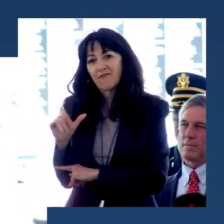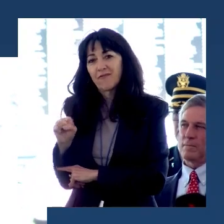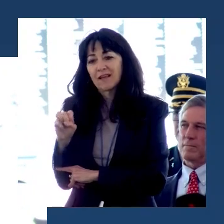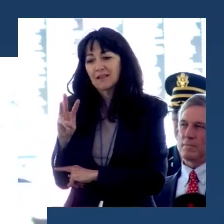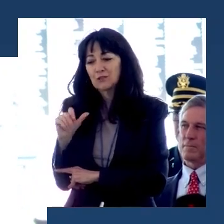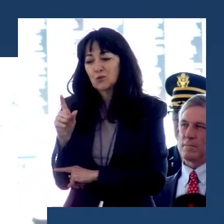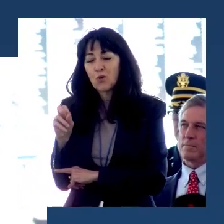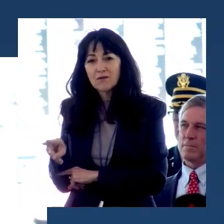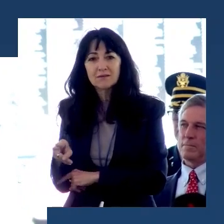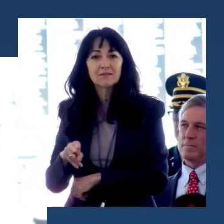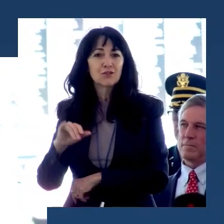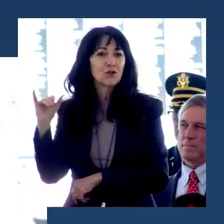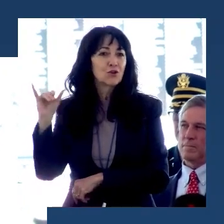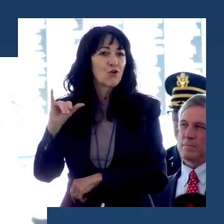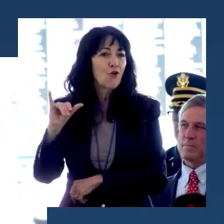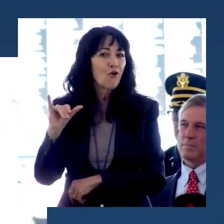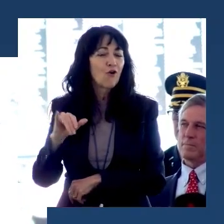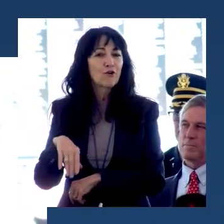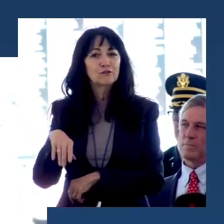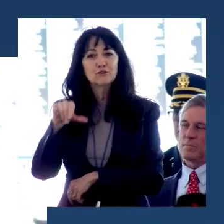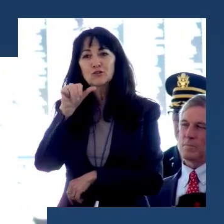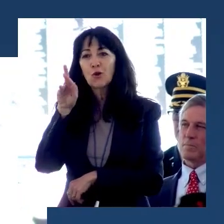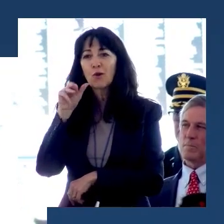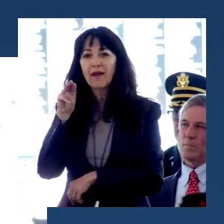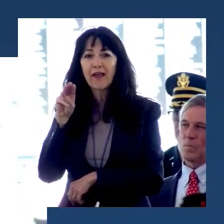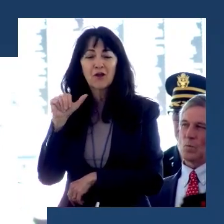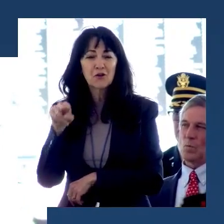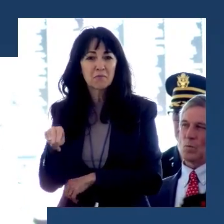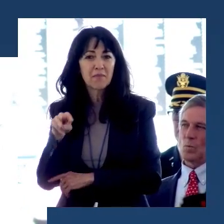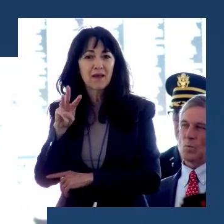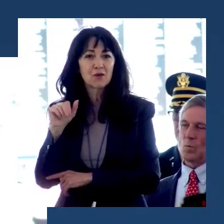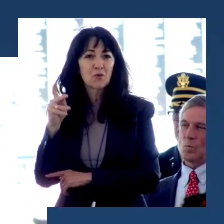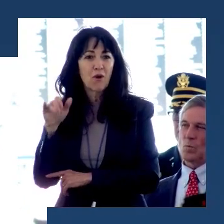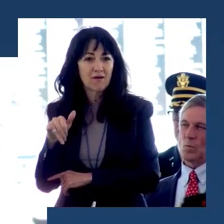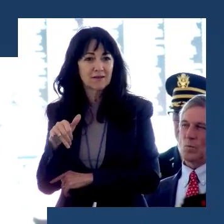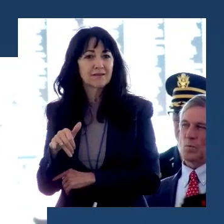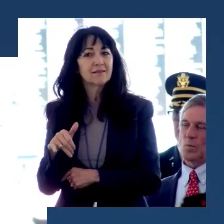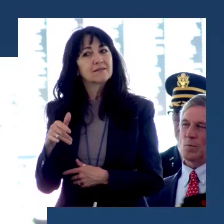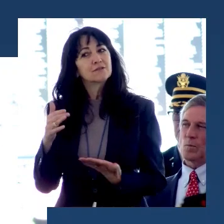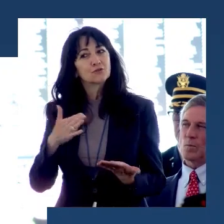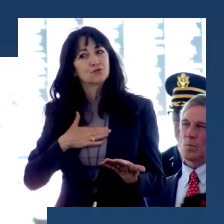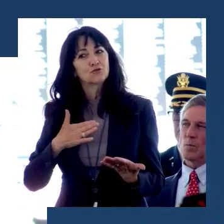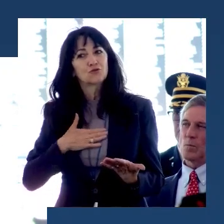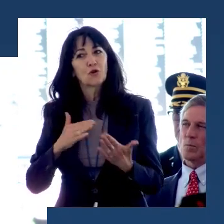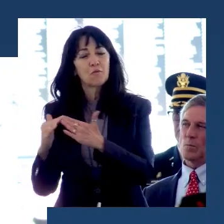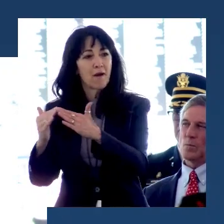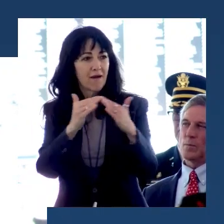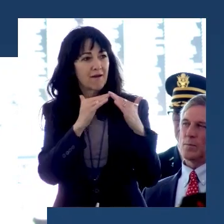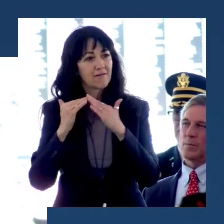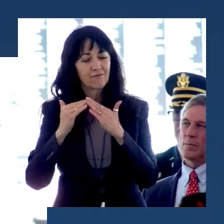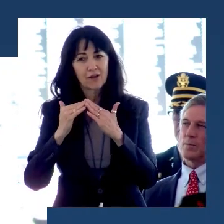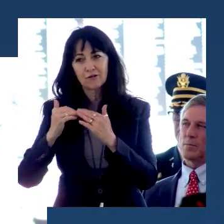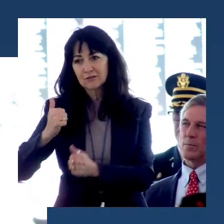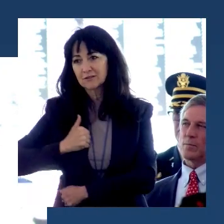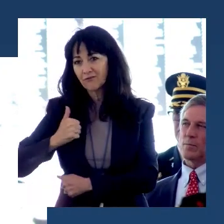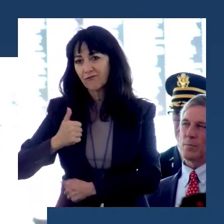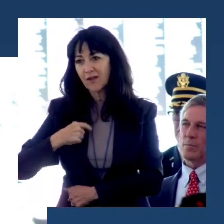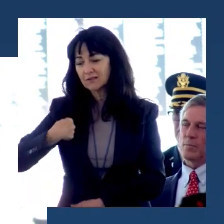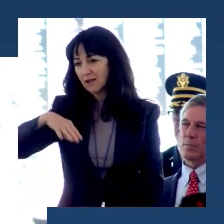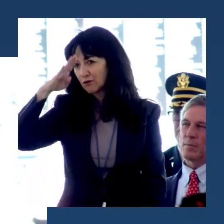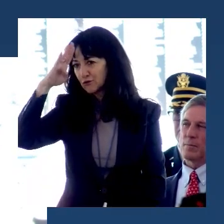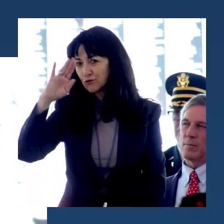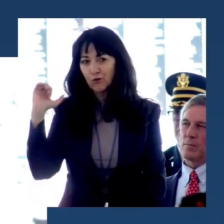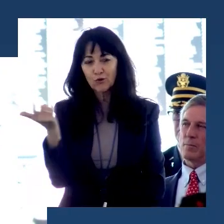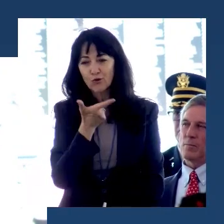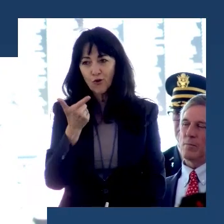or Airman Lonkey. There are so many stories. So to my fellow veterans, I salute all of you. Thank you for your